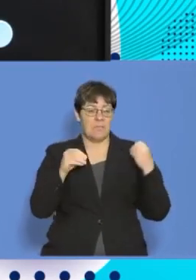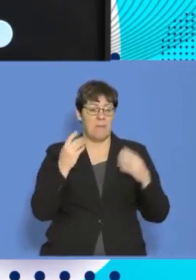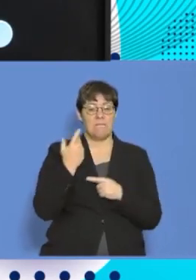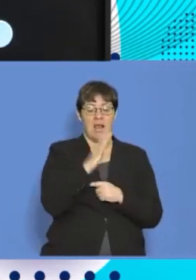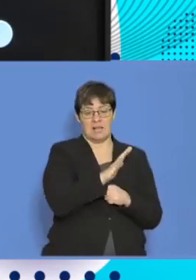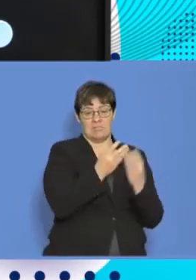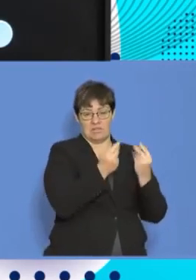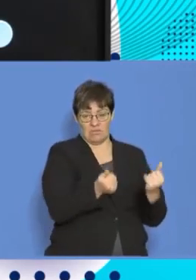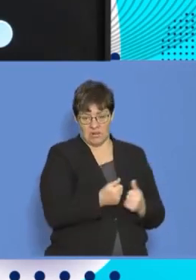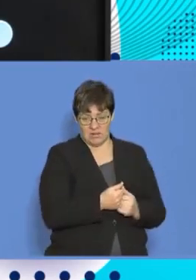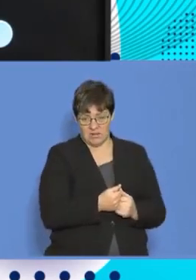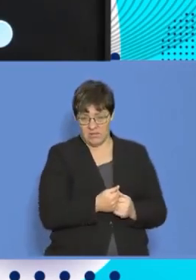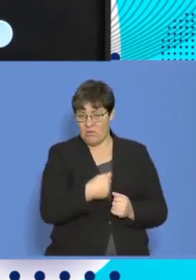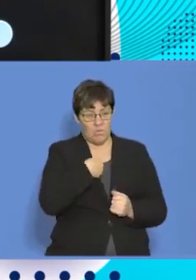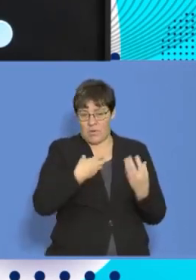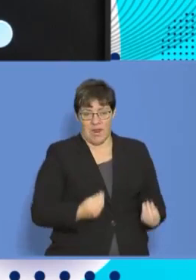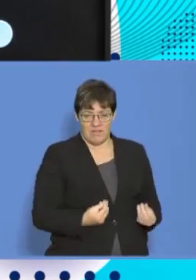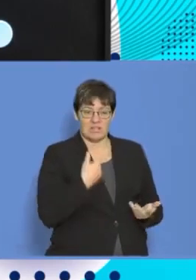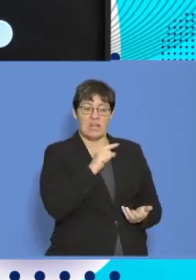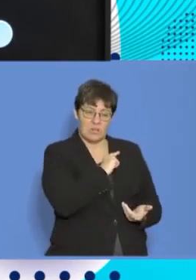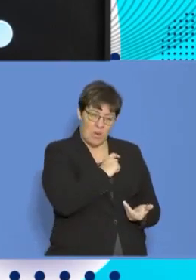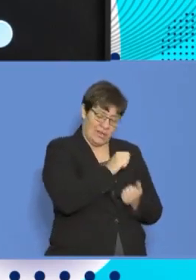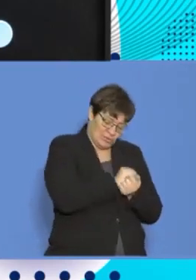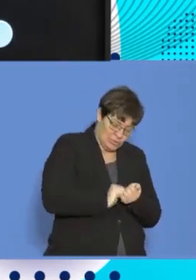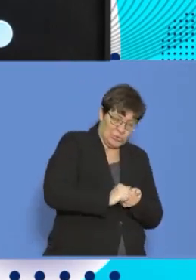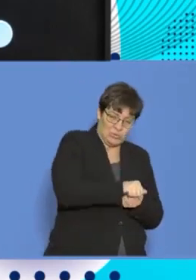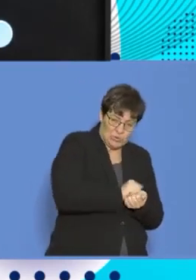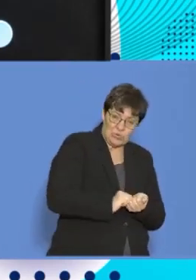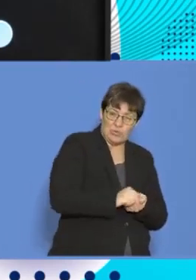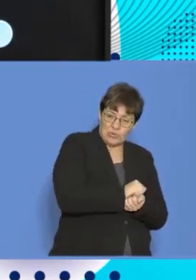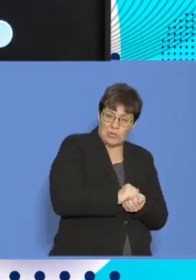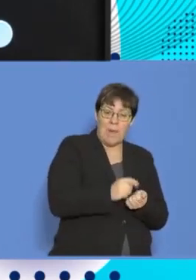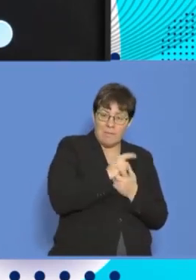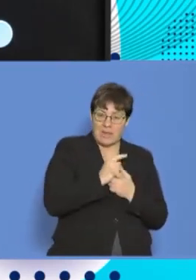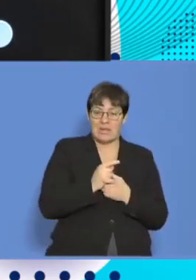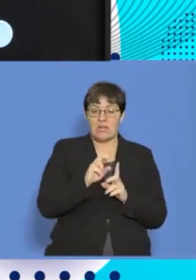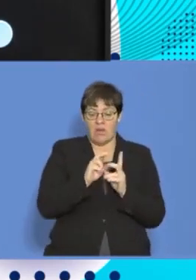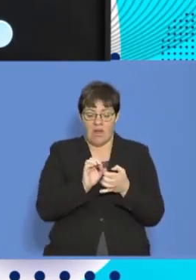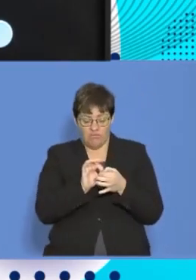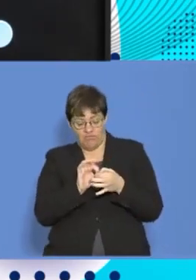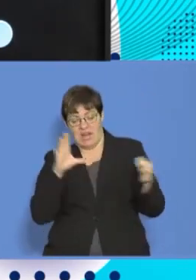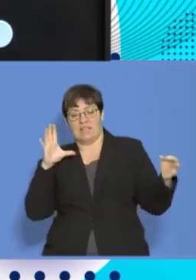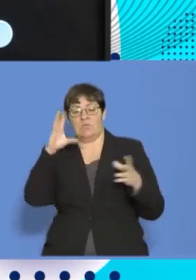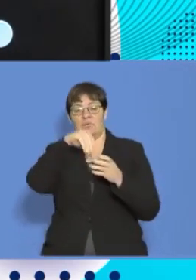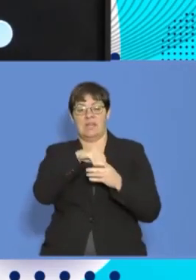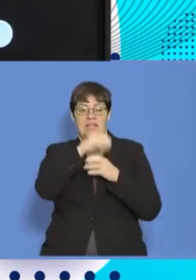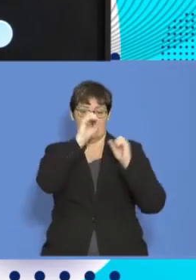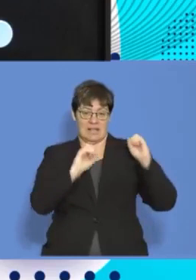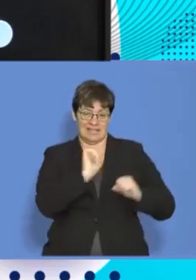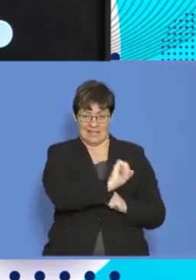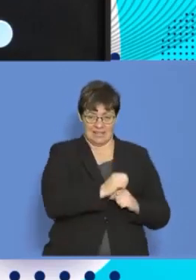plant material, and hence chewing the food allows for the nutrients to be physically released from within the